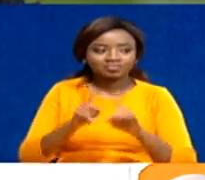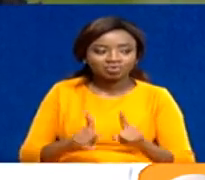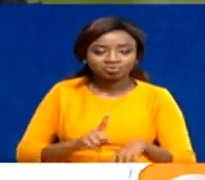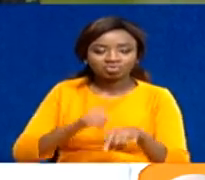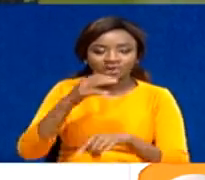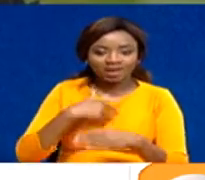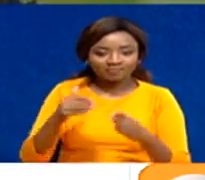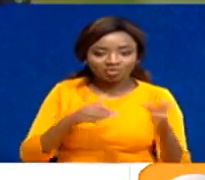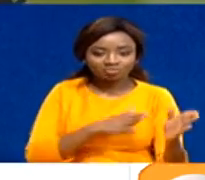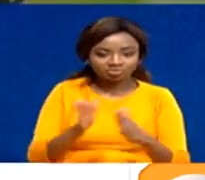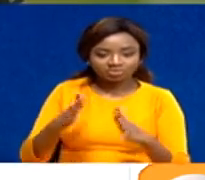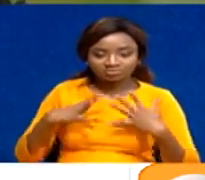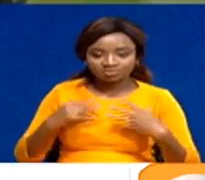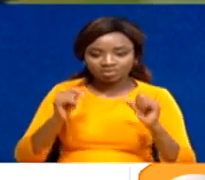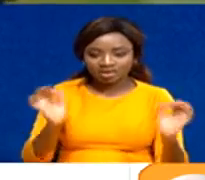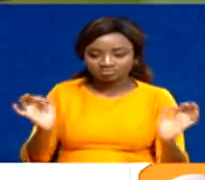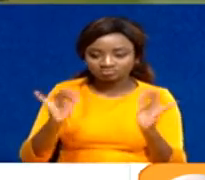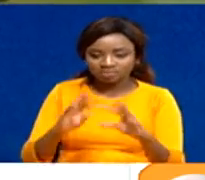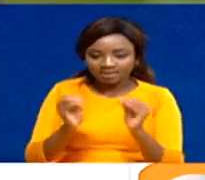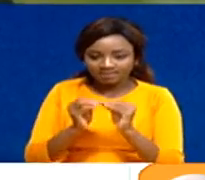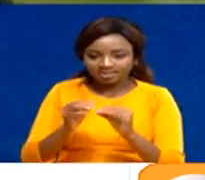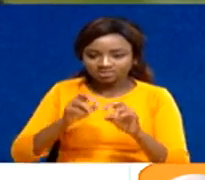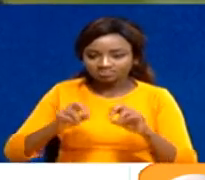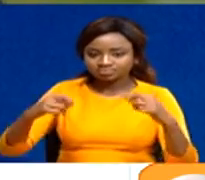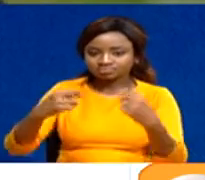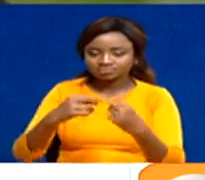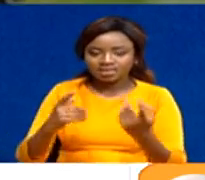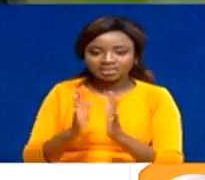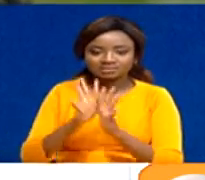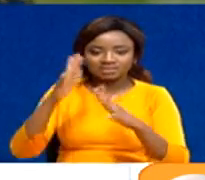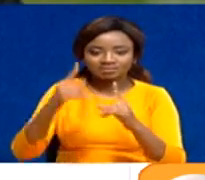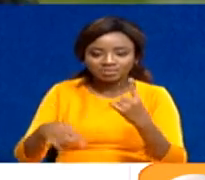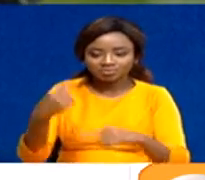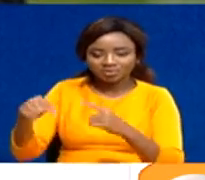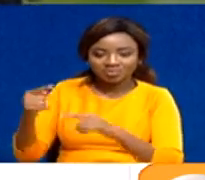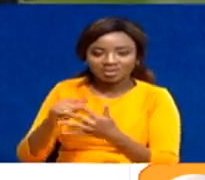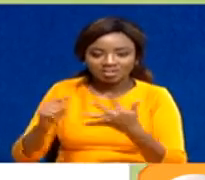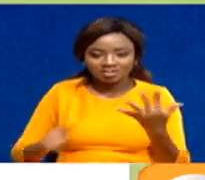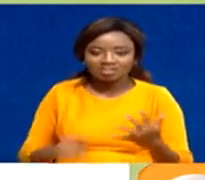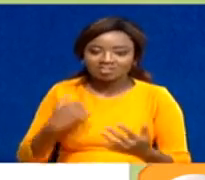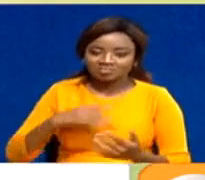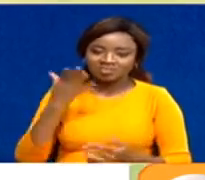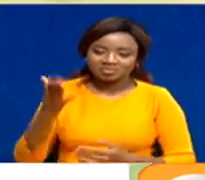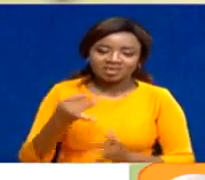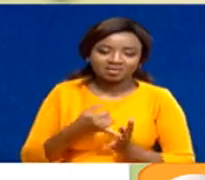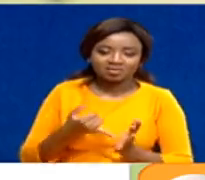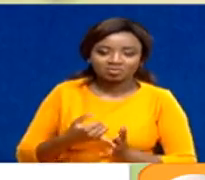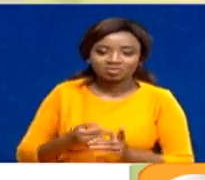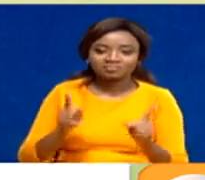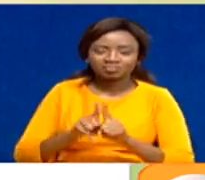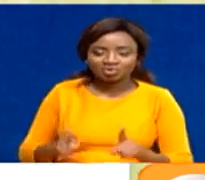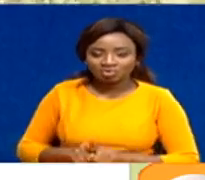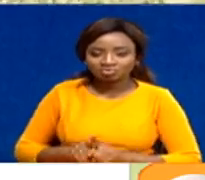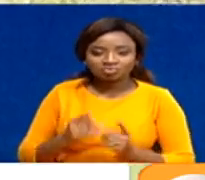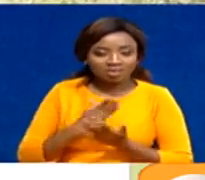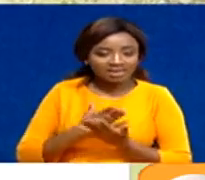whenever there's an opportunity for consumers to meet, congregate, celebrate a couple of wins, we will be there. What came out of the Kenya Open is